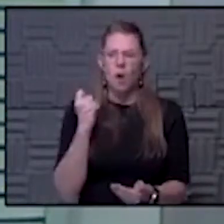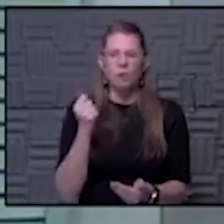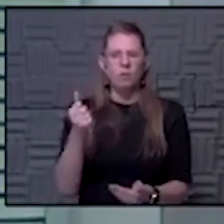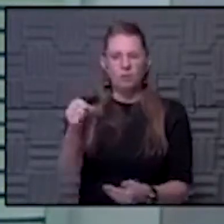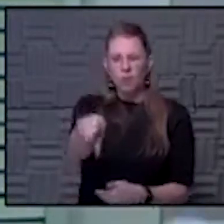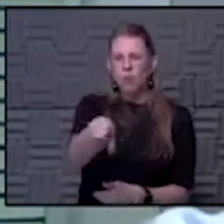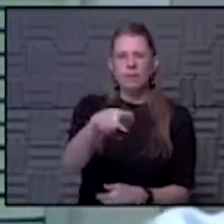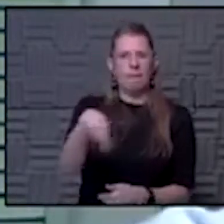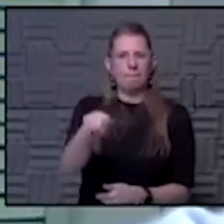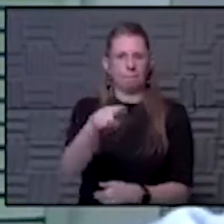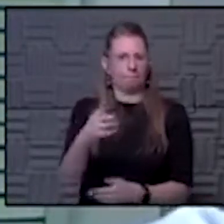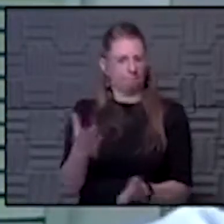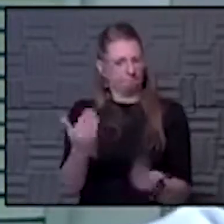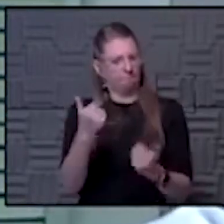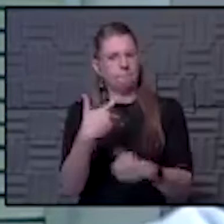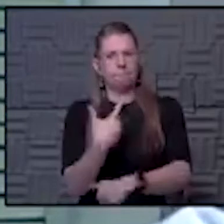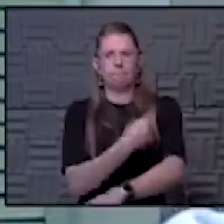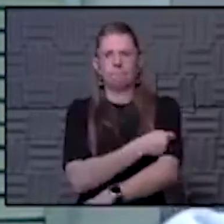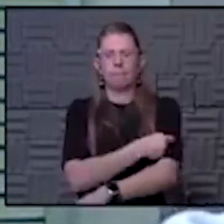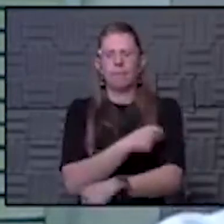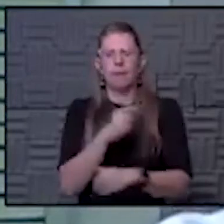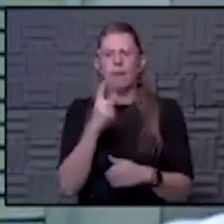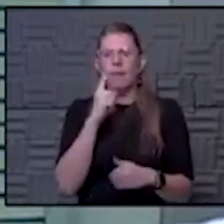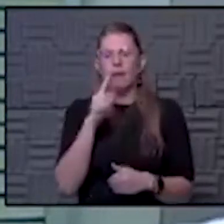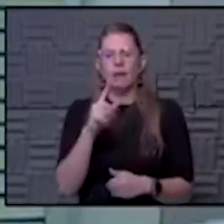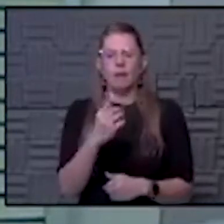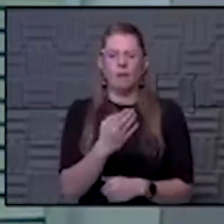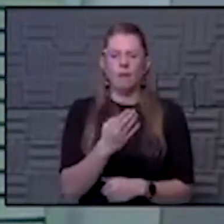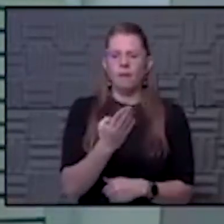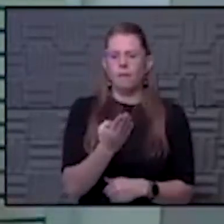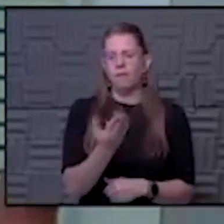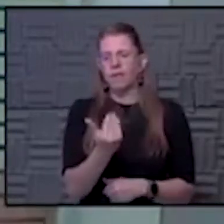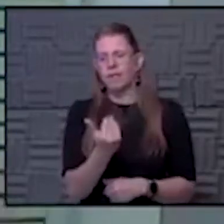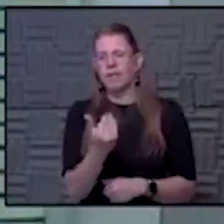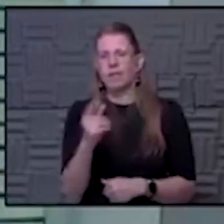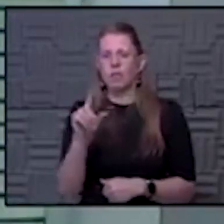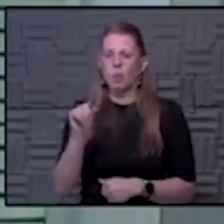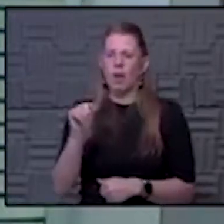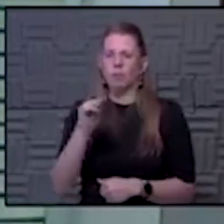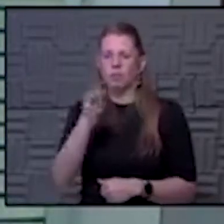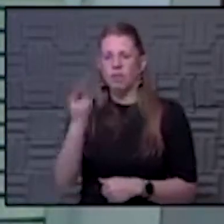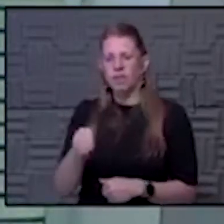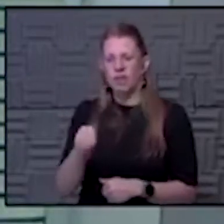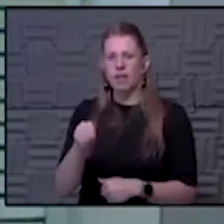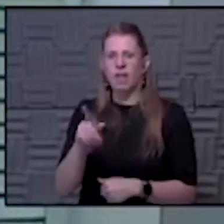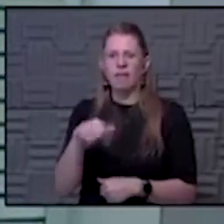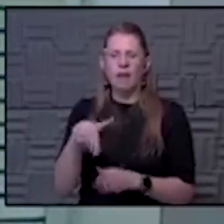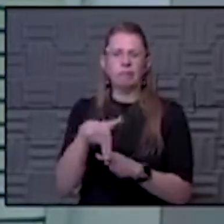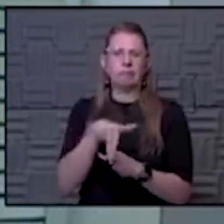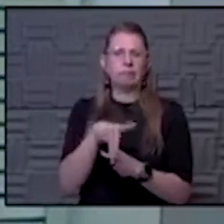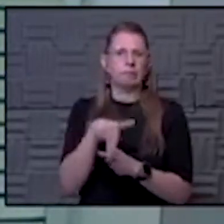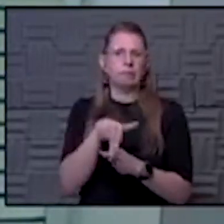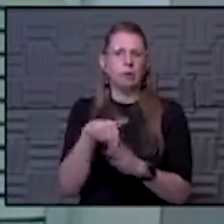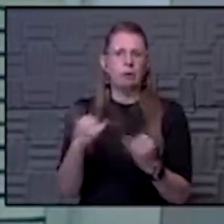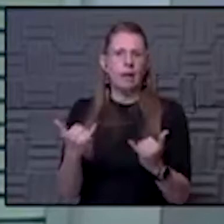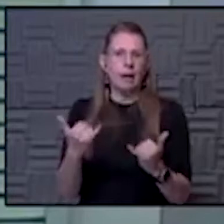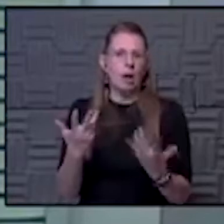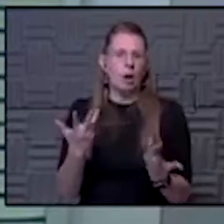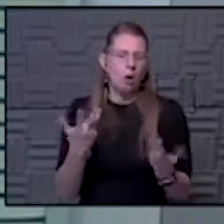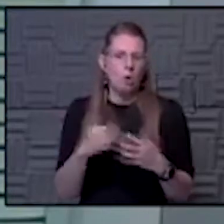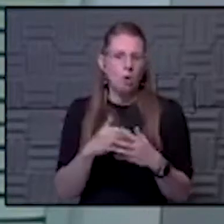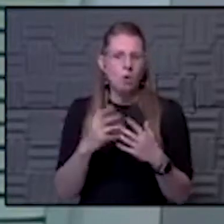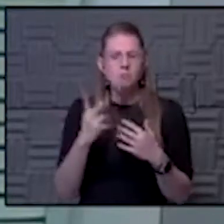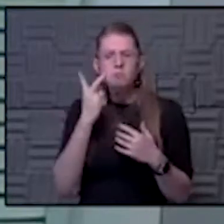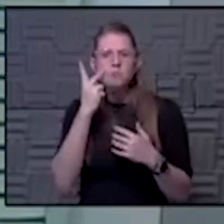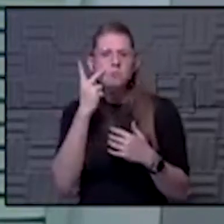data shows that about upwards to 15 to 20% of people are kind of what we call, quote unquote, riding the fence, wanting to